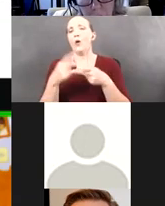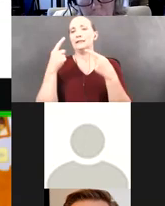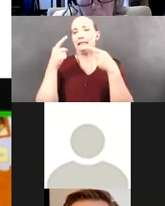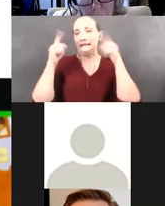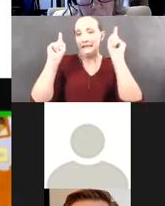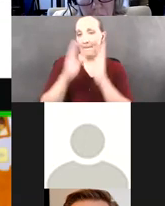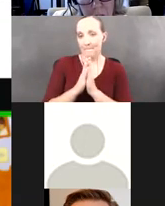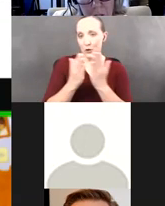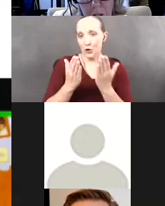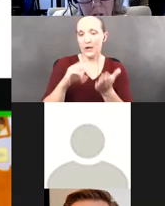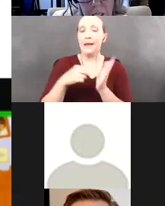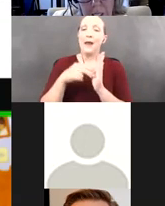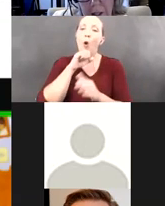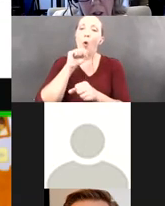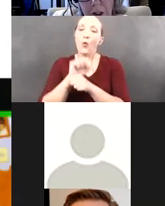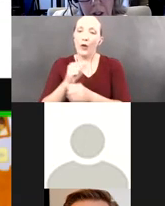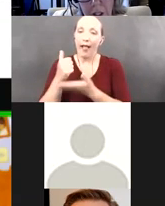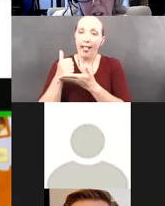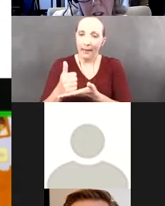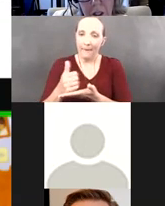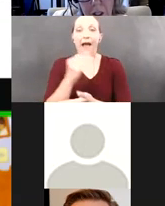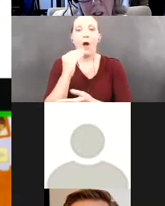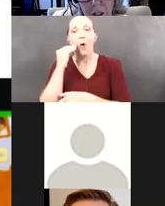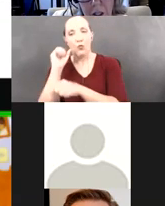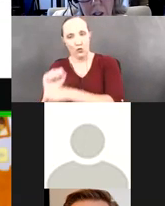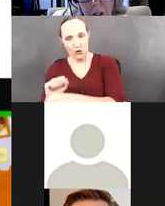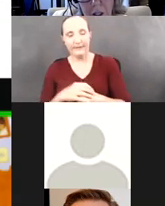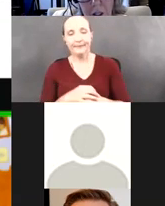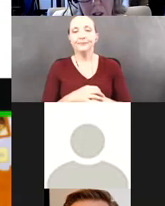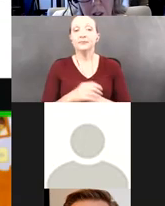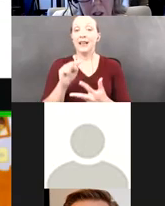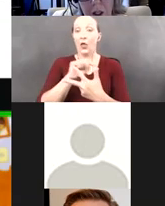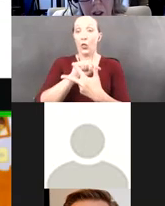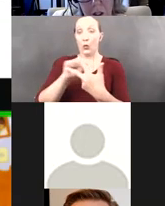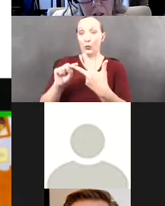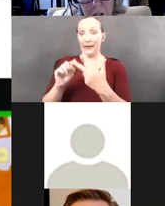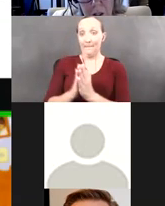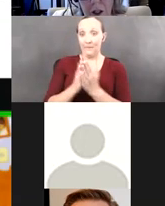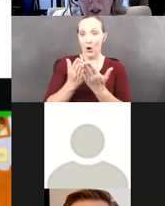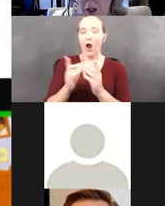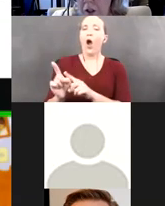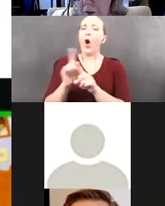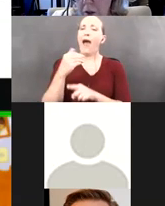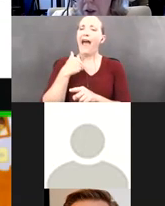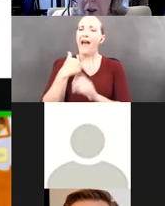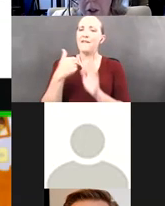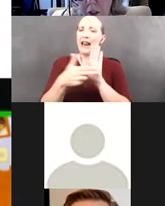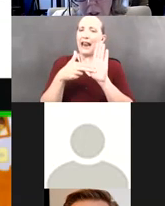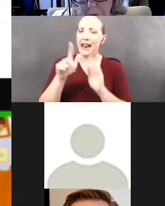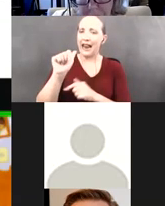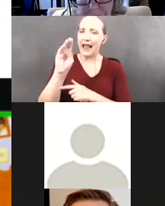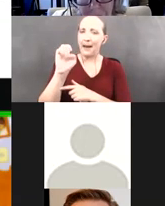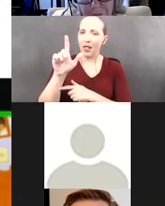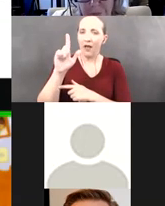son include the los de homework éxito helpers y eso and tienen homework. los ayudantes de Each tarea of the y también books is tarea. also labeled Cada with the uno de los libros modules está that are etiquetado